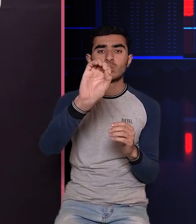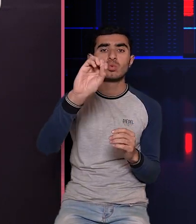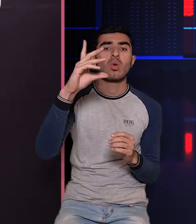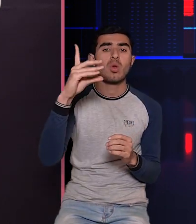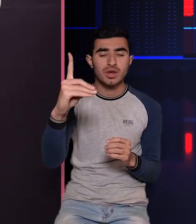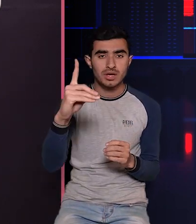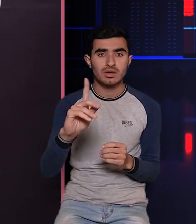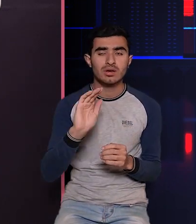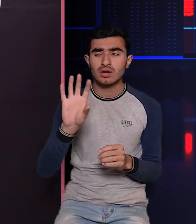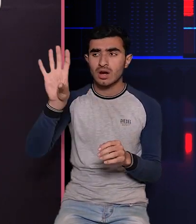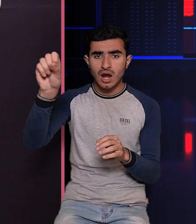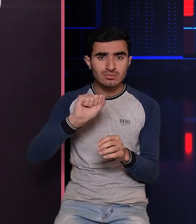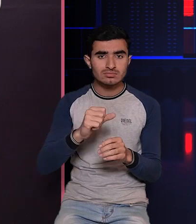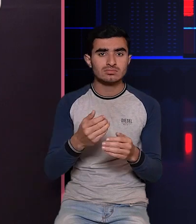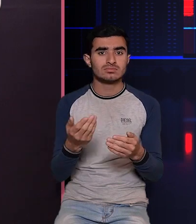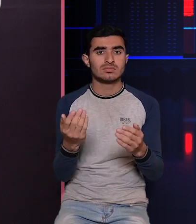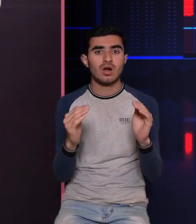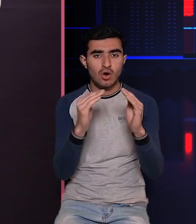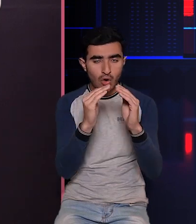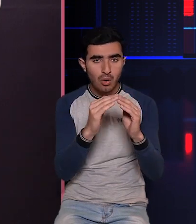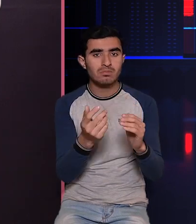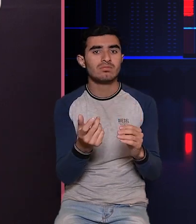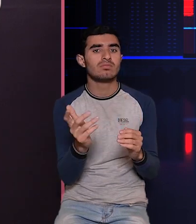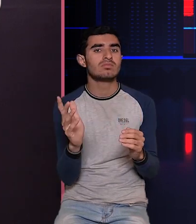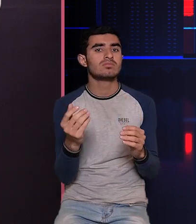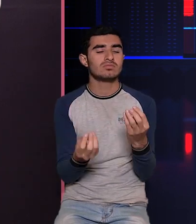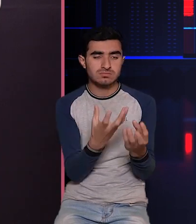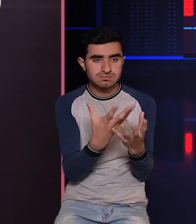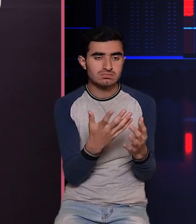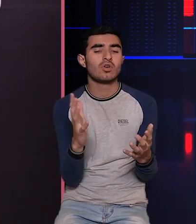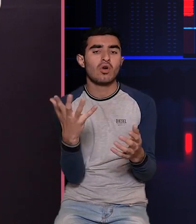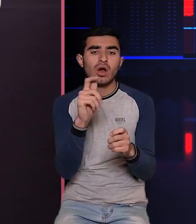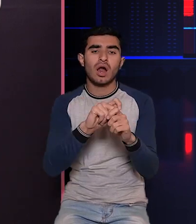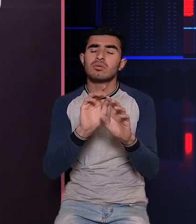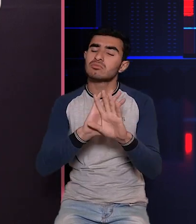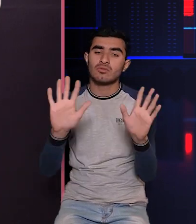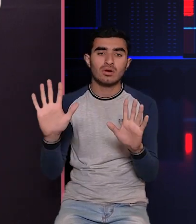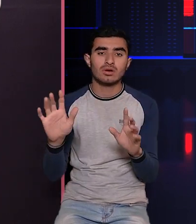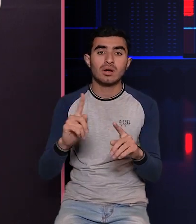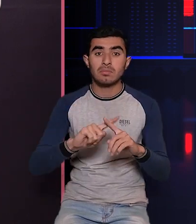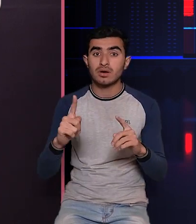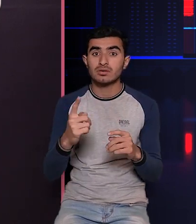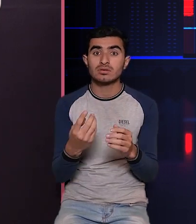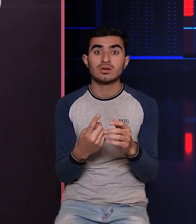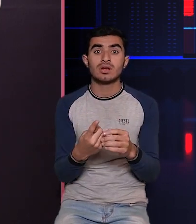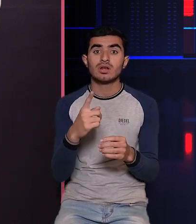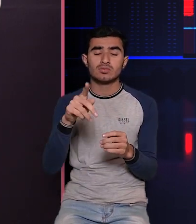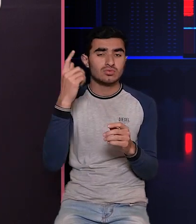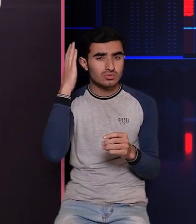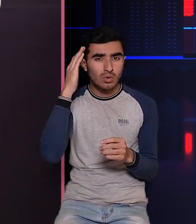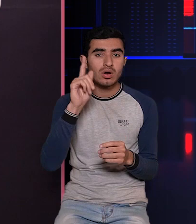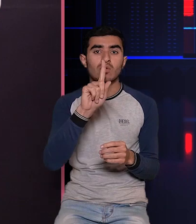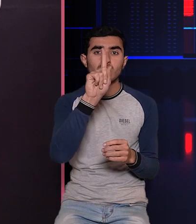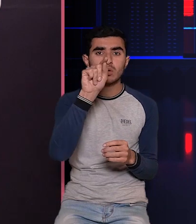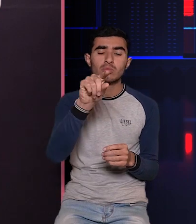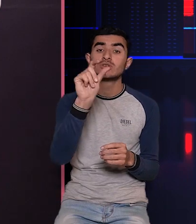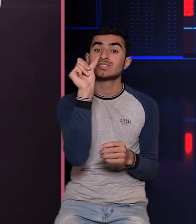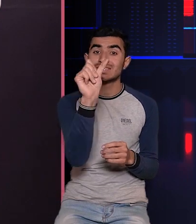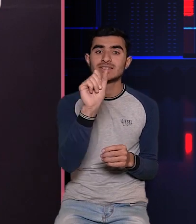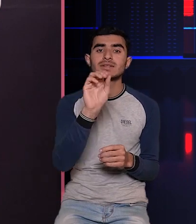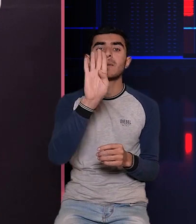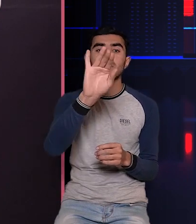here is, we know that 1.6 billion people live in forest economy, right? And in that